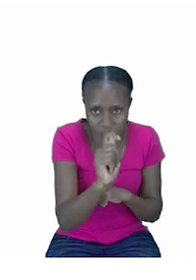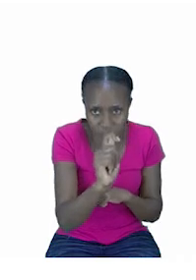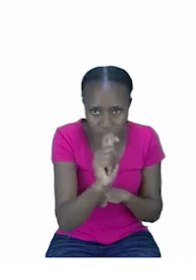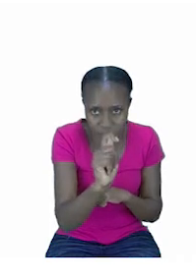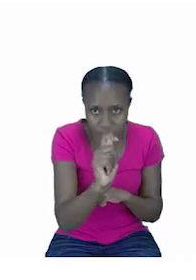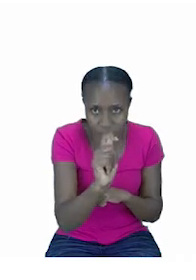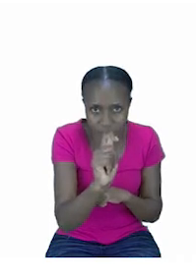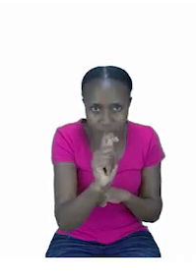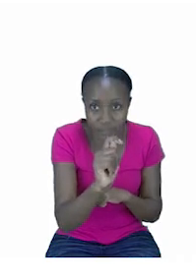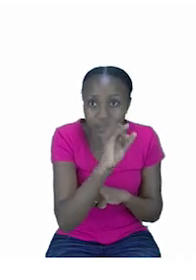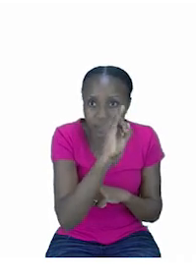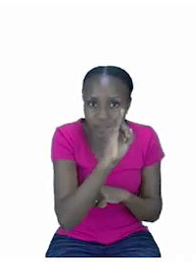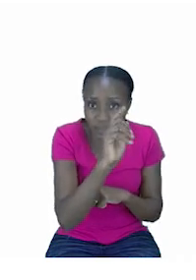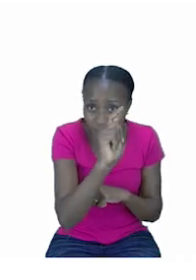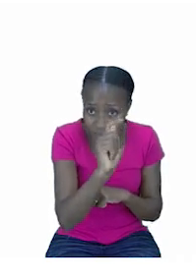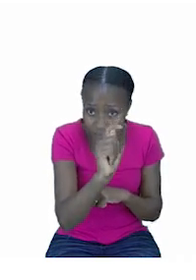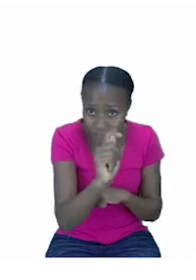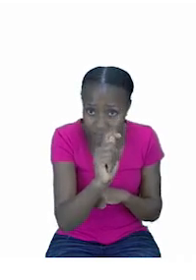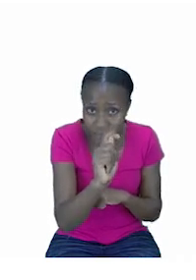Eat. Eat.